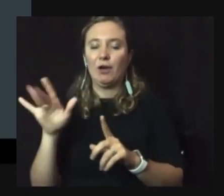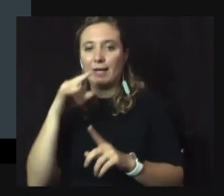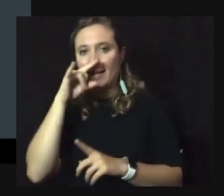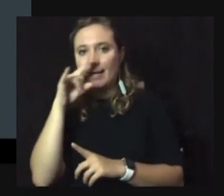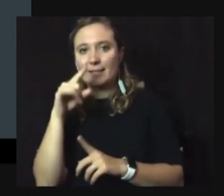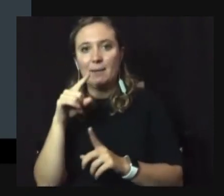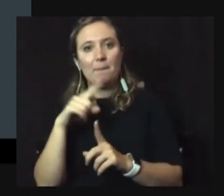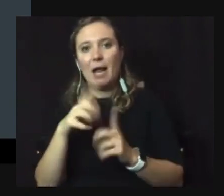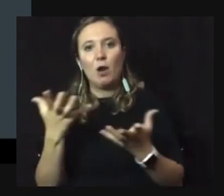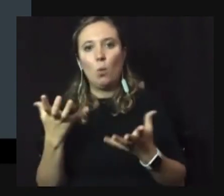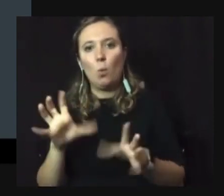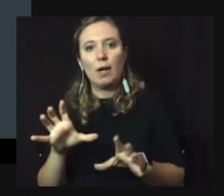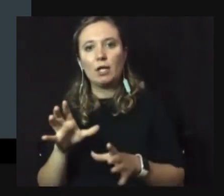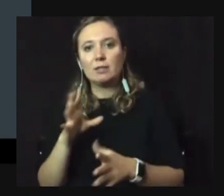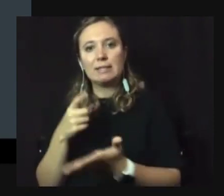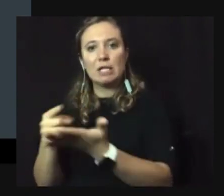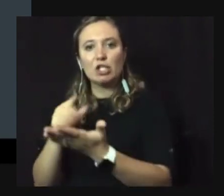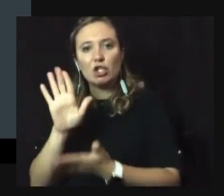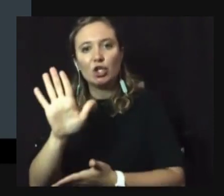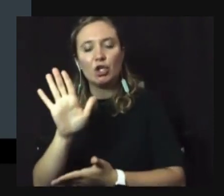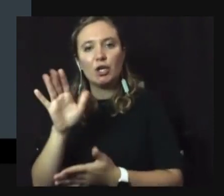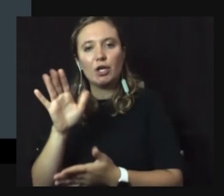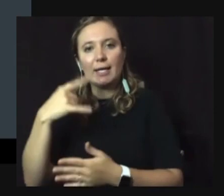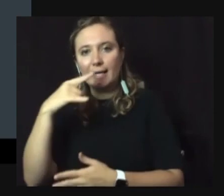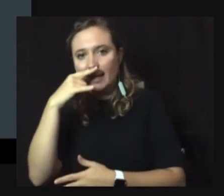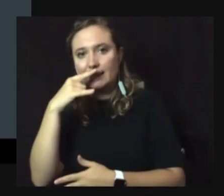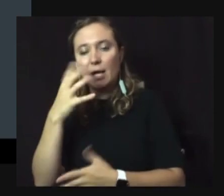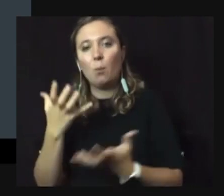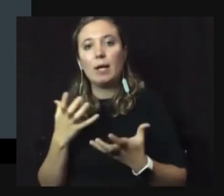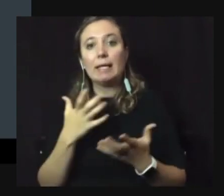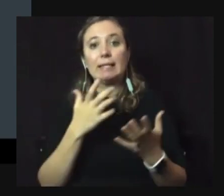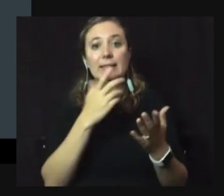conversation you would like to have, I'm open to it.